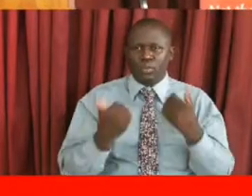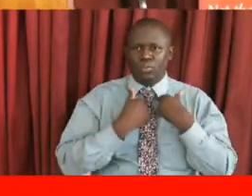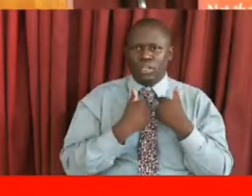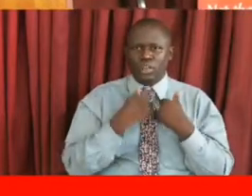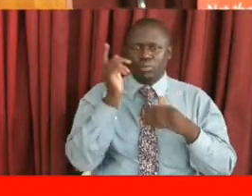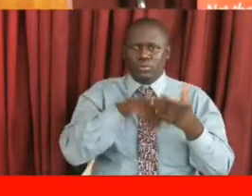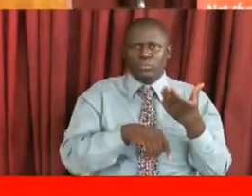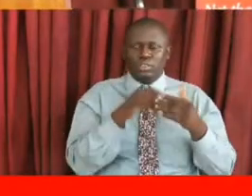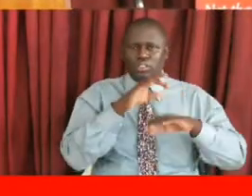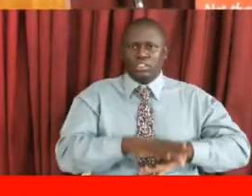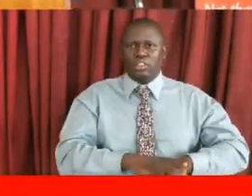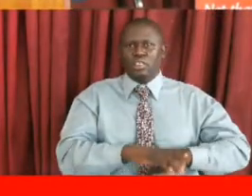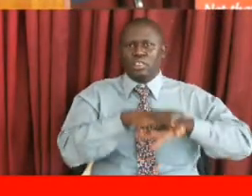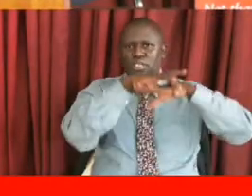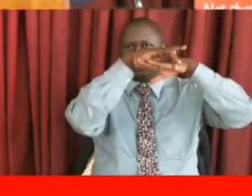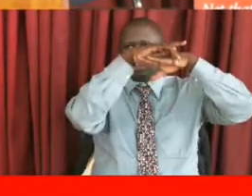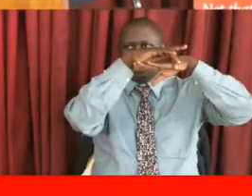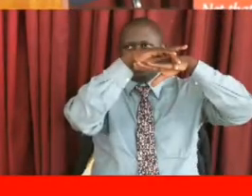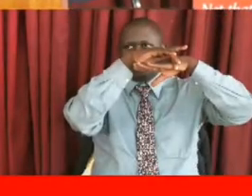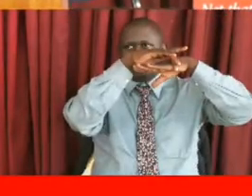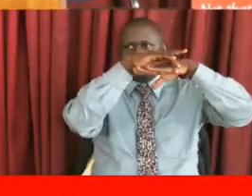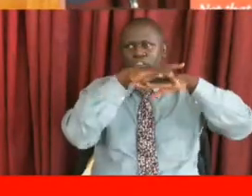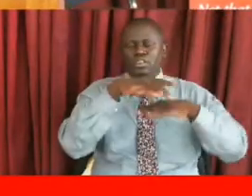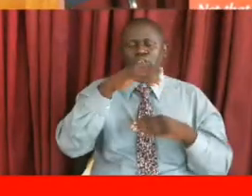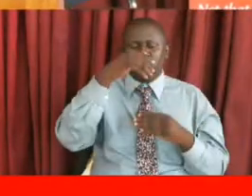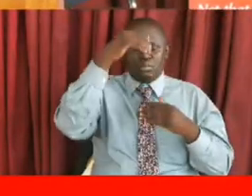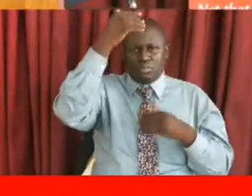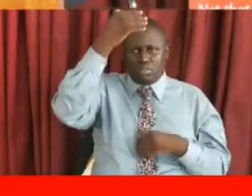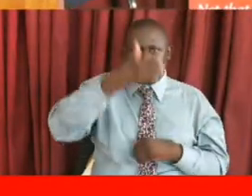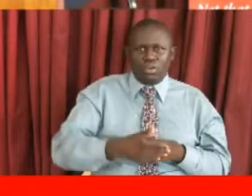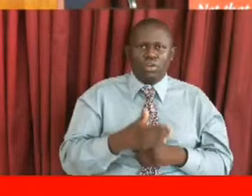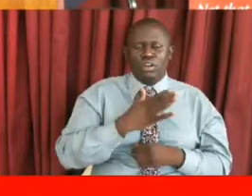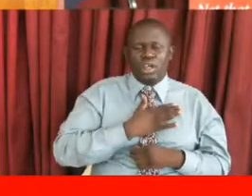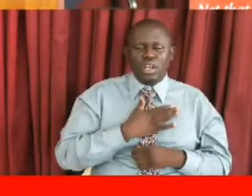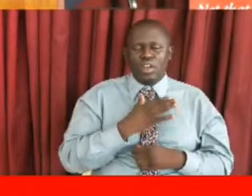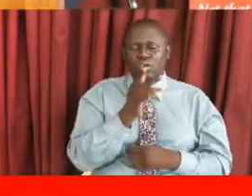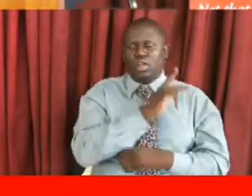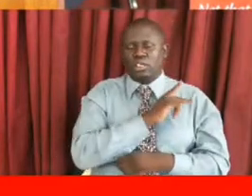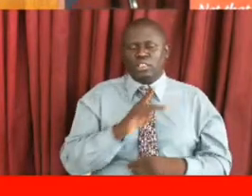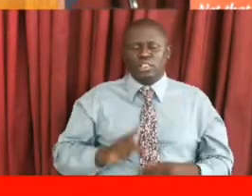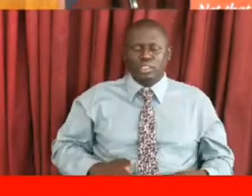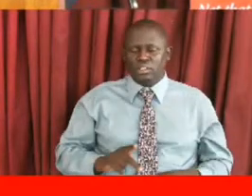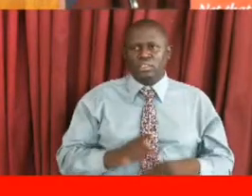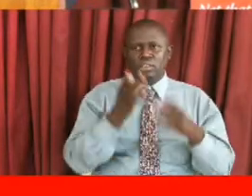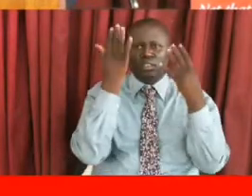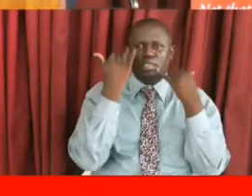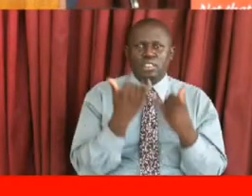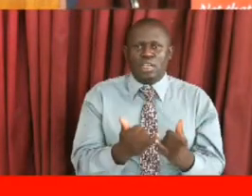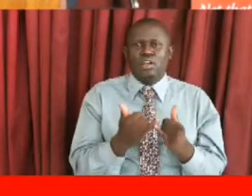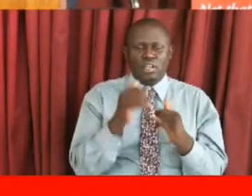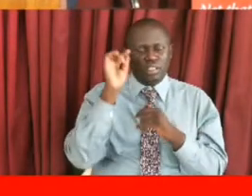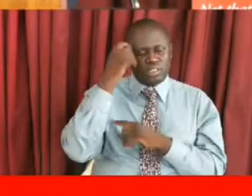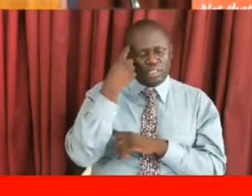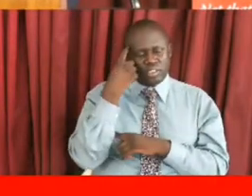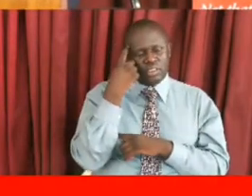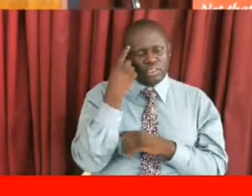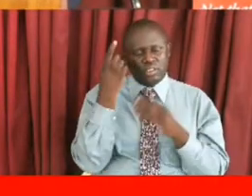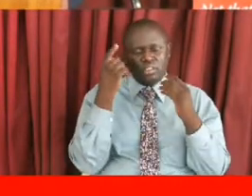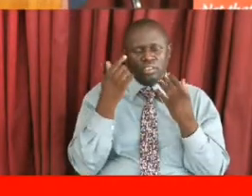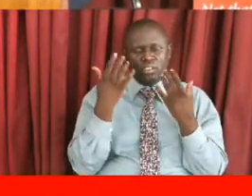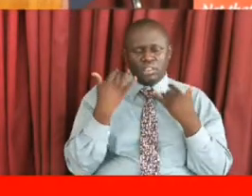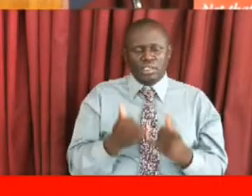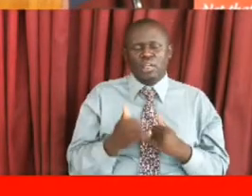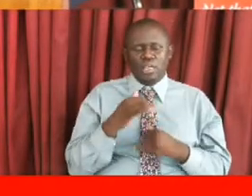up into the presence of our King the Kingdom Glory now I begin to feel